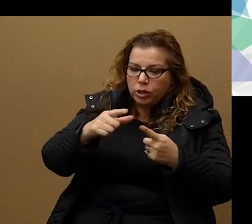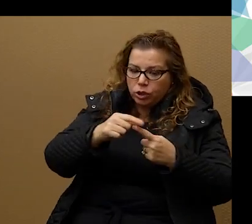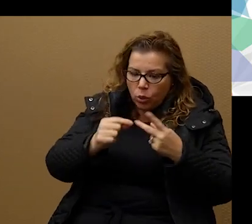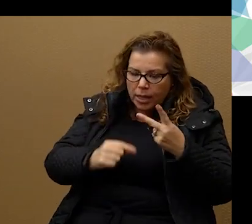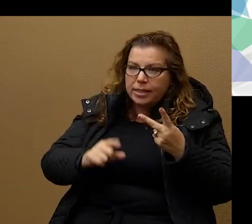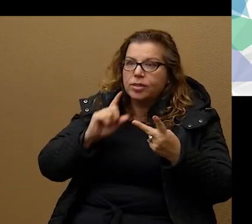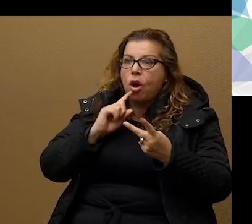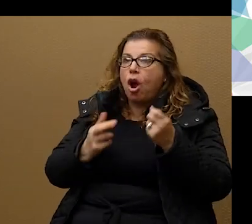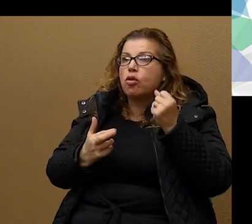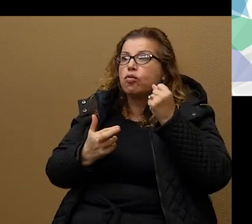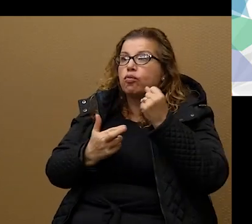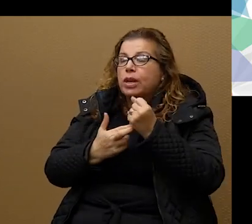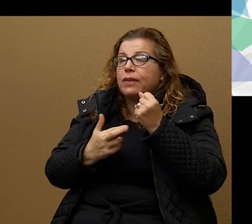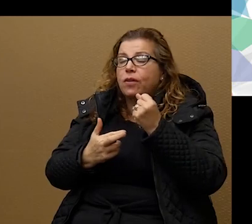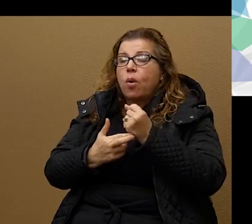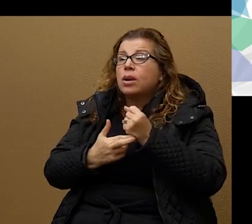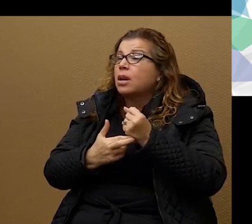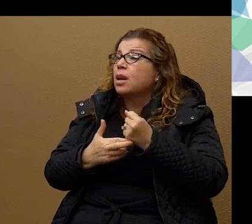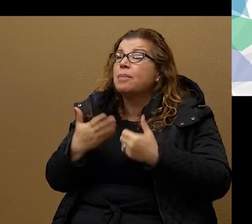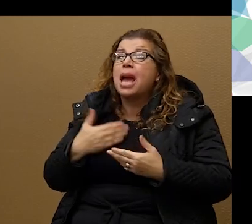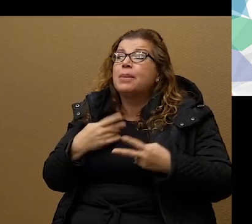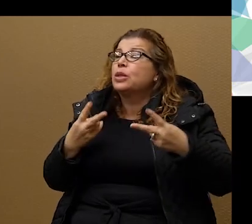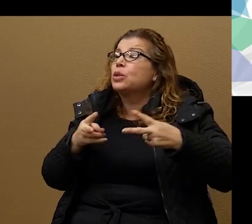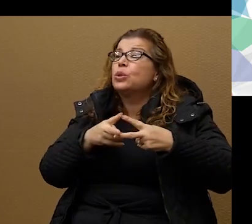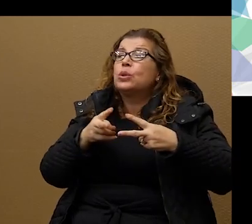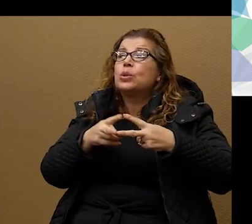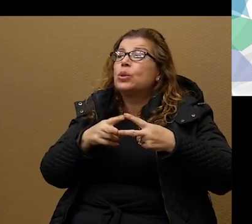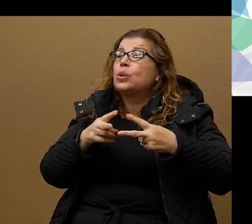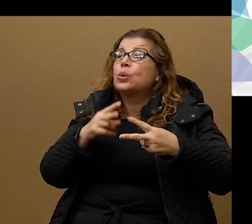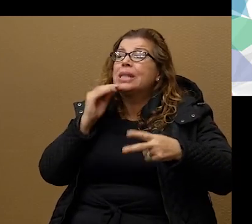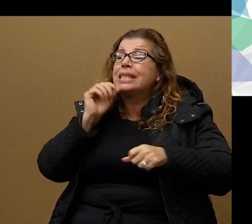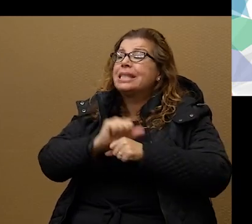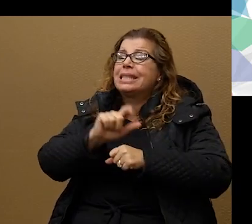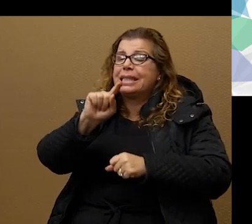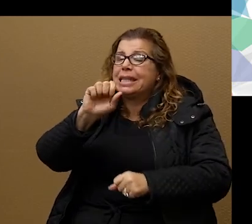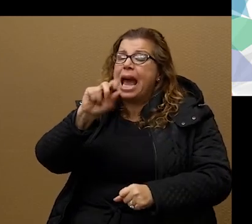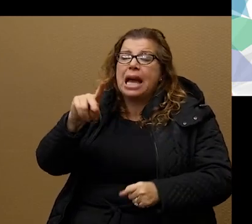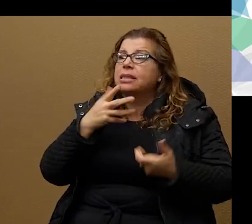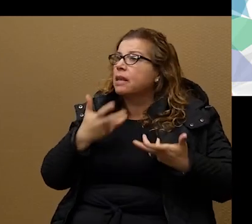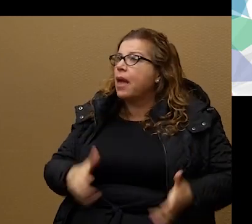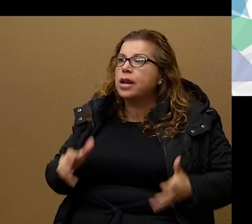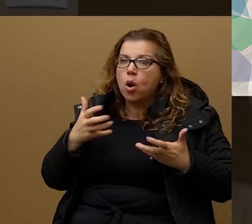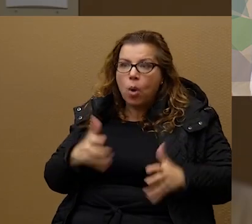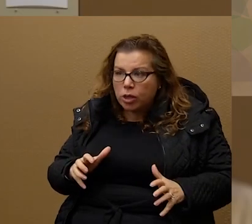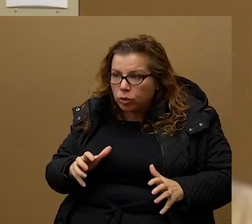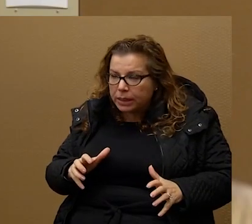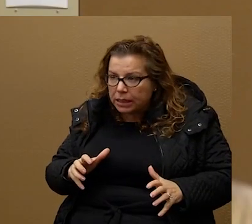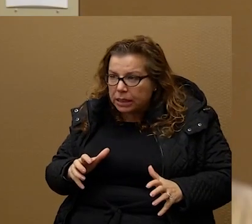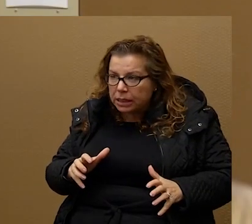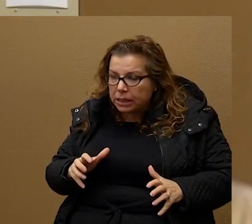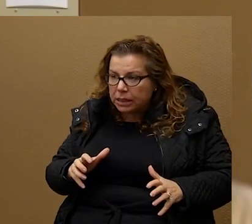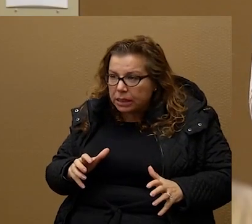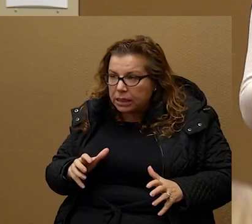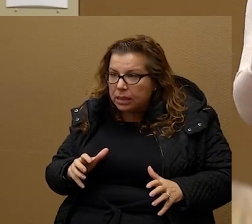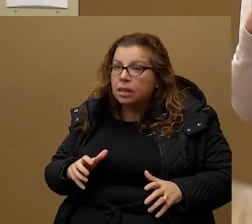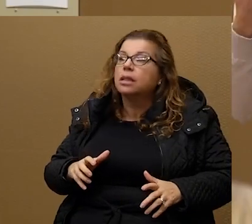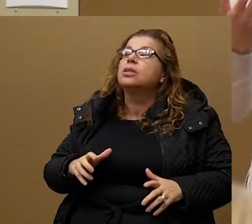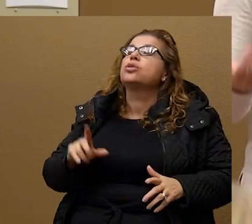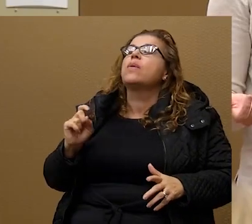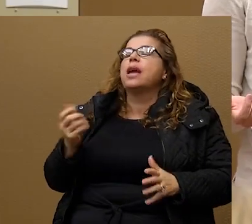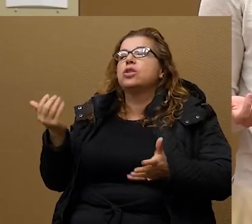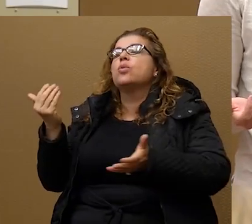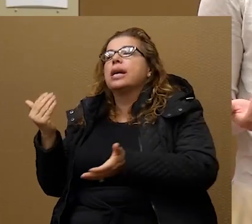reinforcing. It might be 2 tasks that they don't want to do, but then it's using that first then. First we have to do a